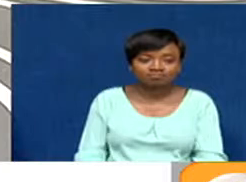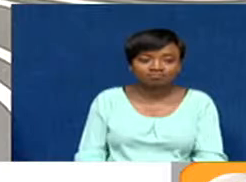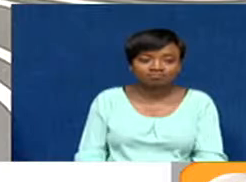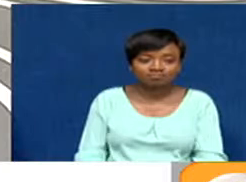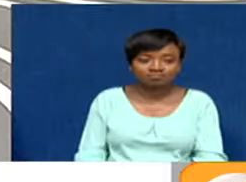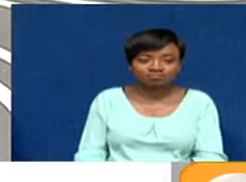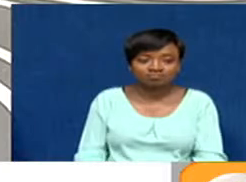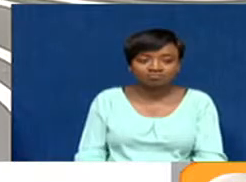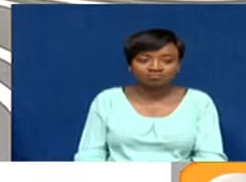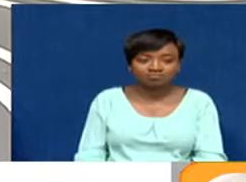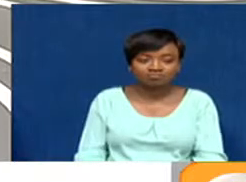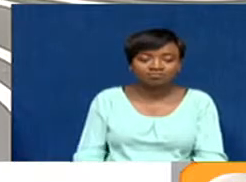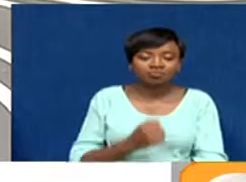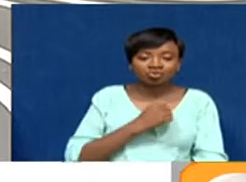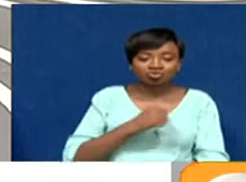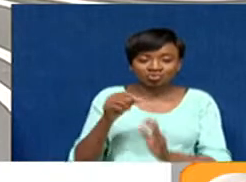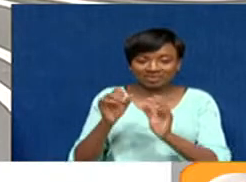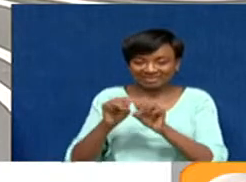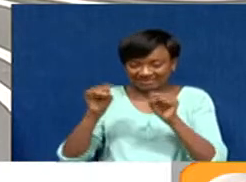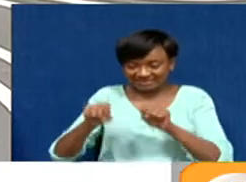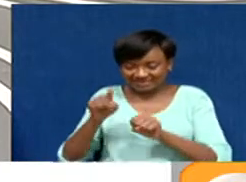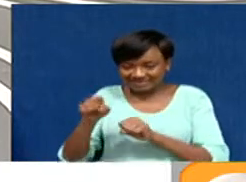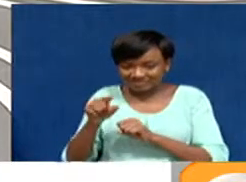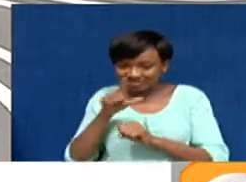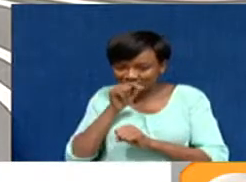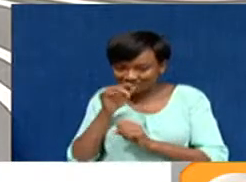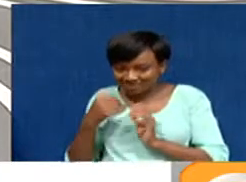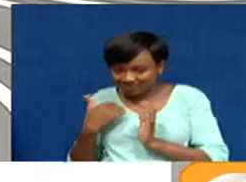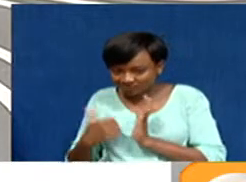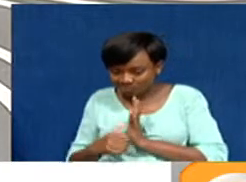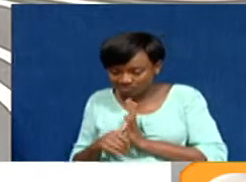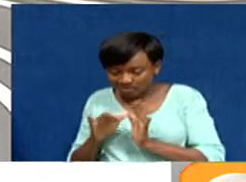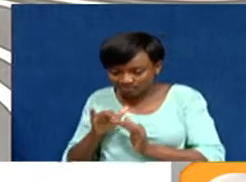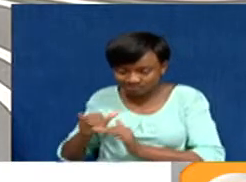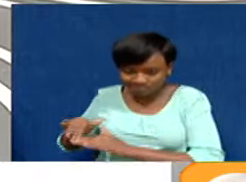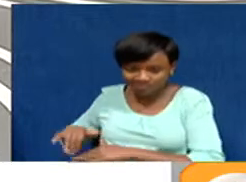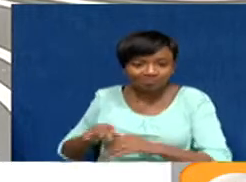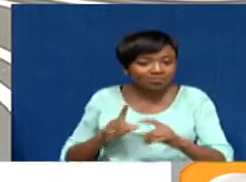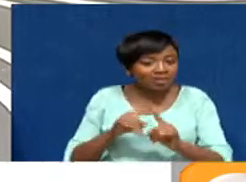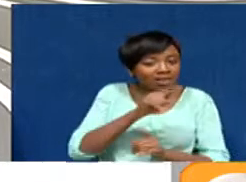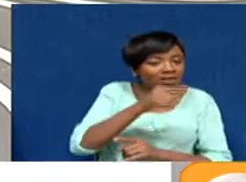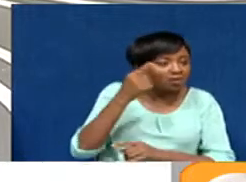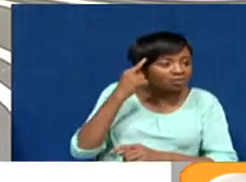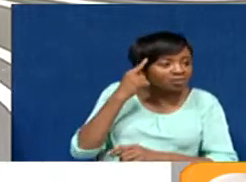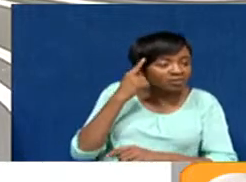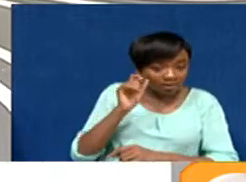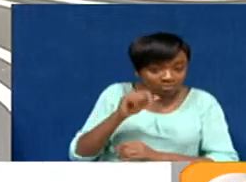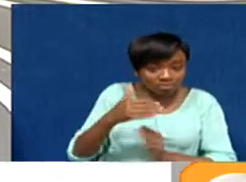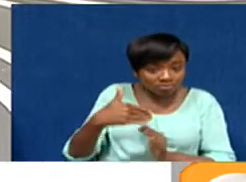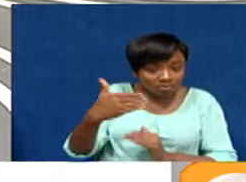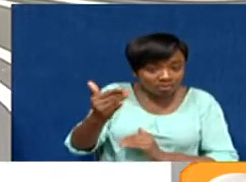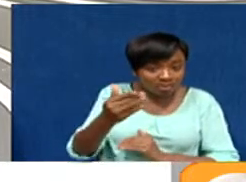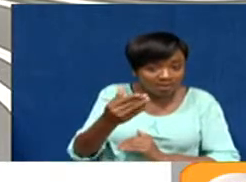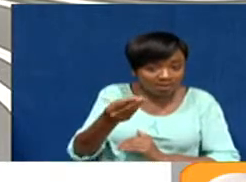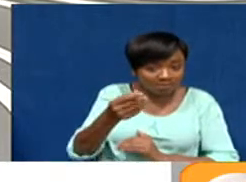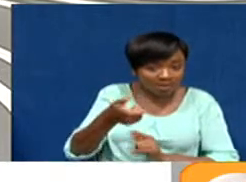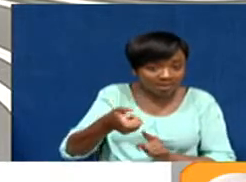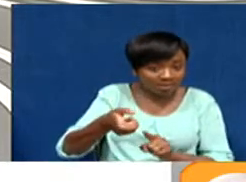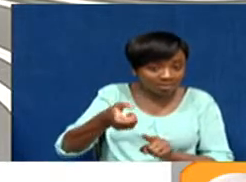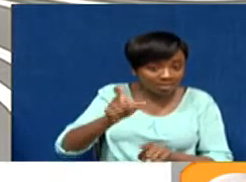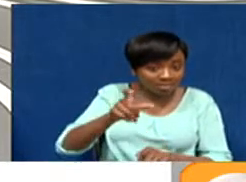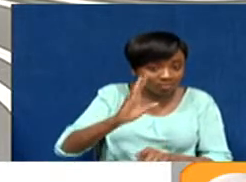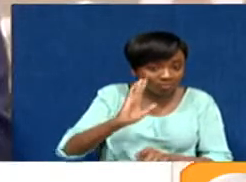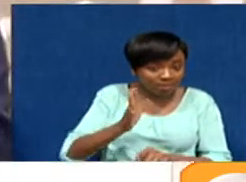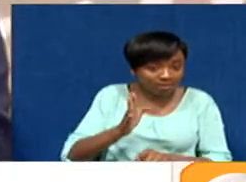Okay, I think we have a problem with the system. PS, talk to us about, could there be another price hike? There could be. Because of local issues?